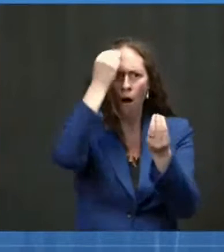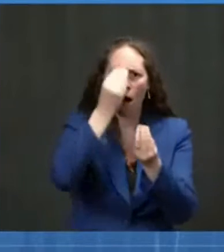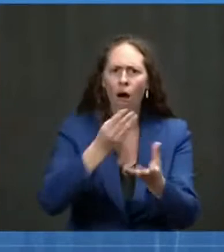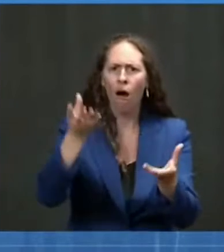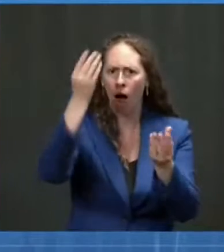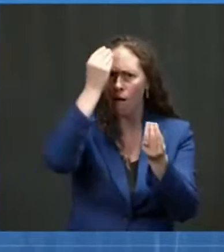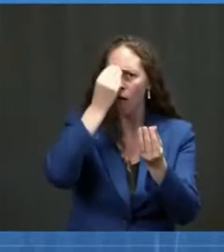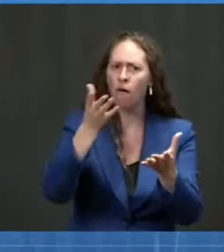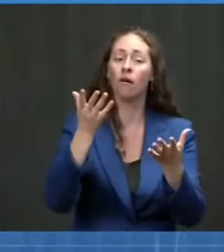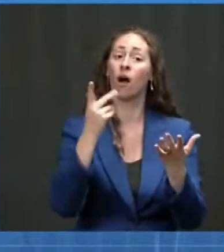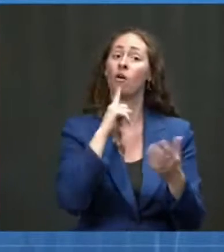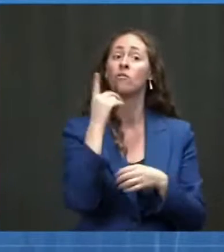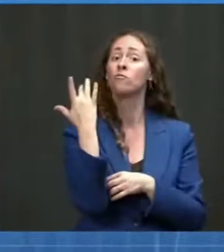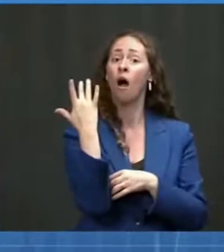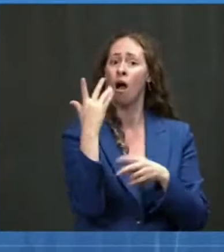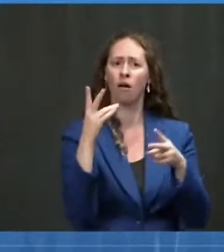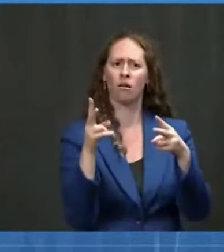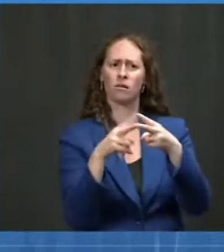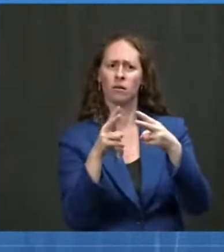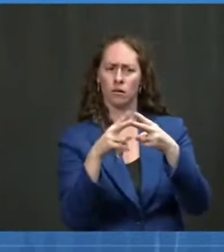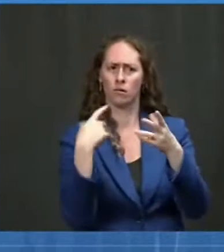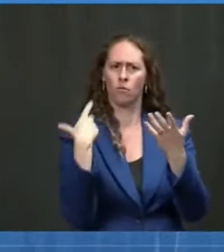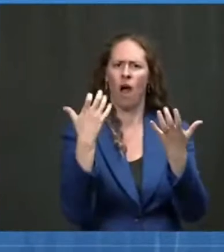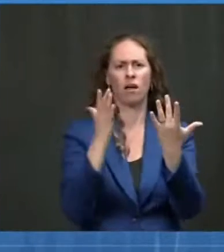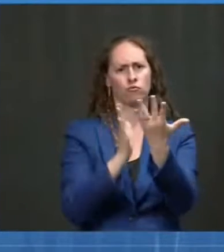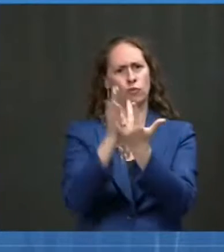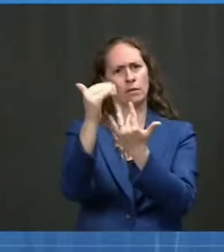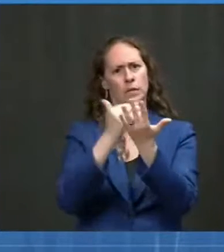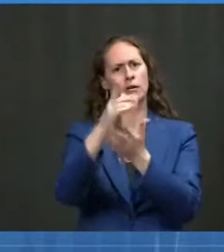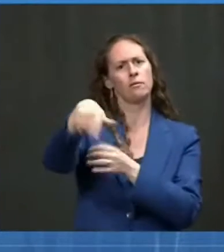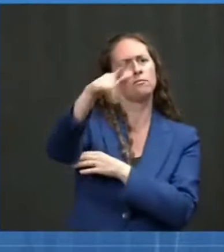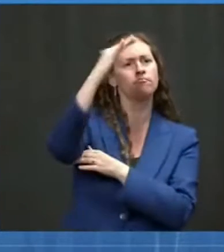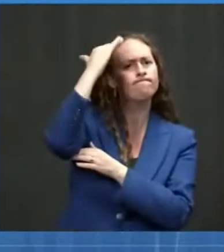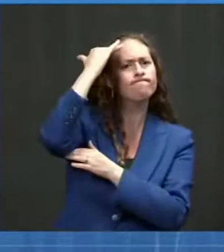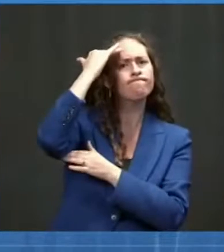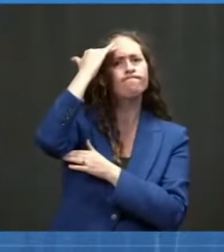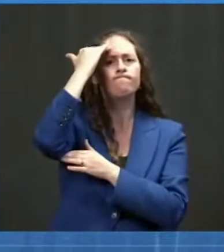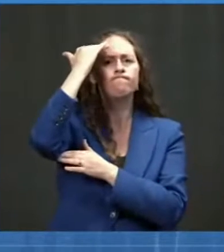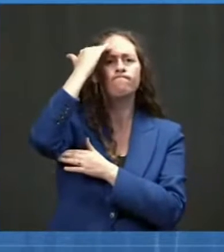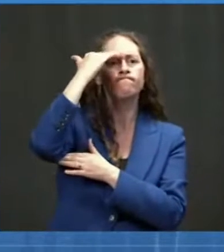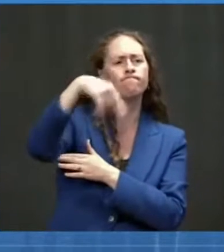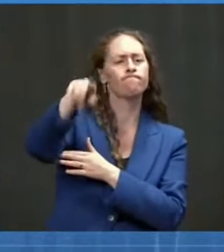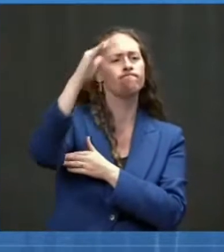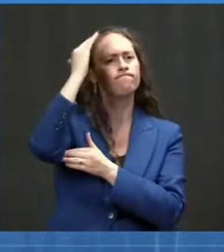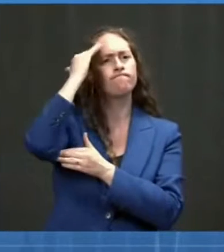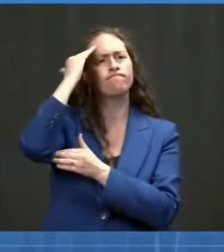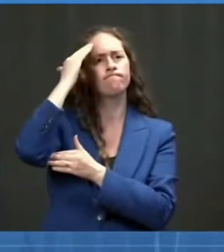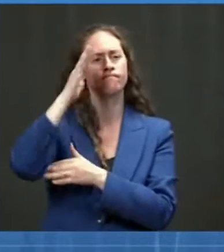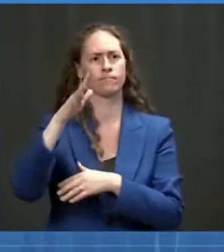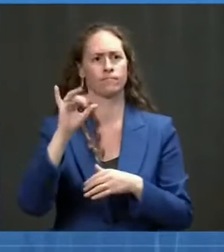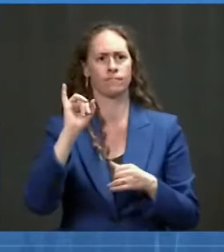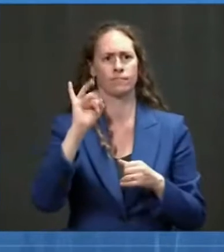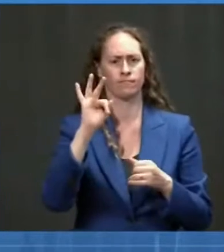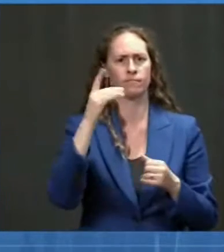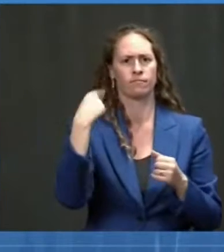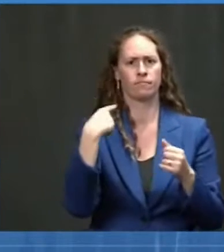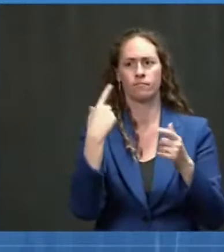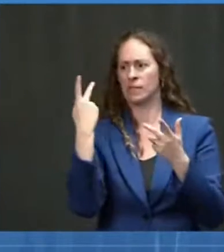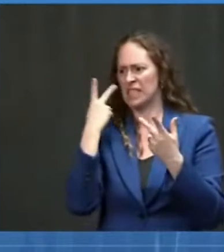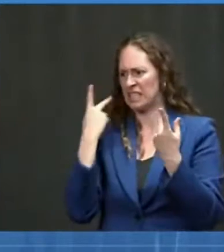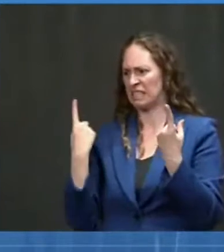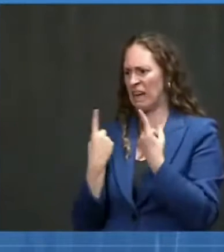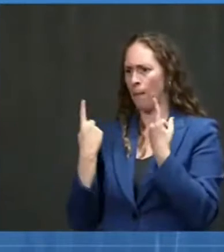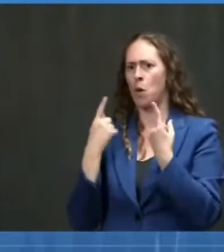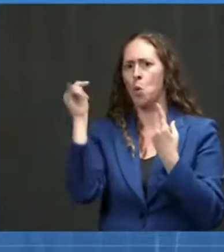One is transparency. We have told the public when we see a signal in the data, we will tell them when we are concerned, when we think boosters may